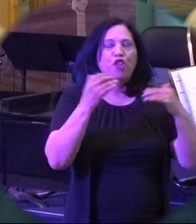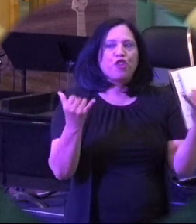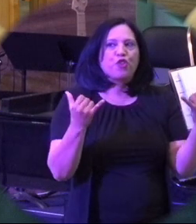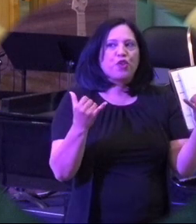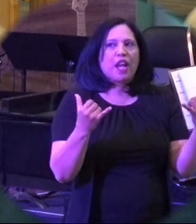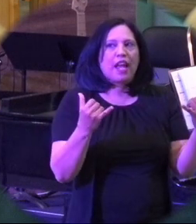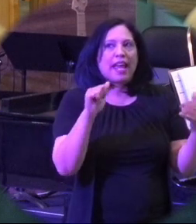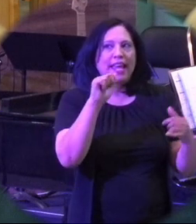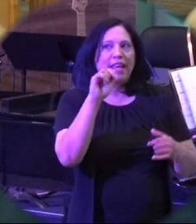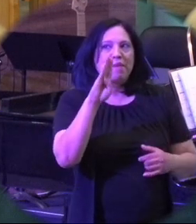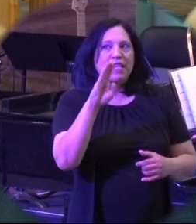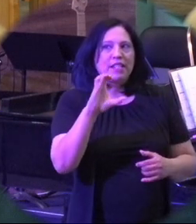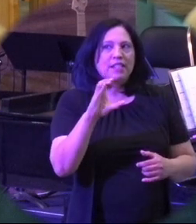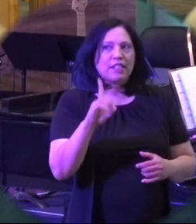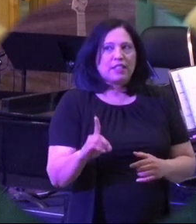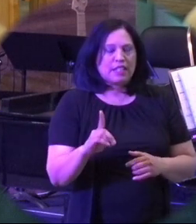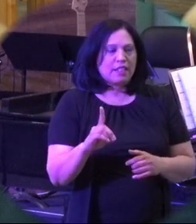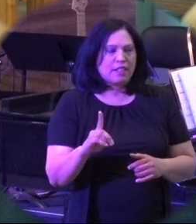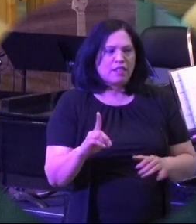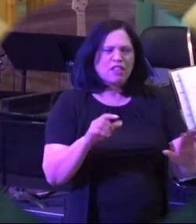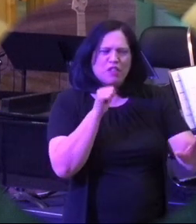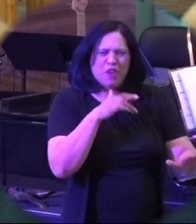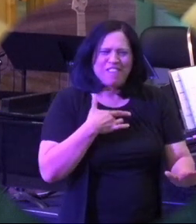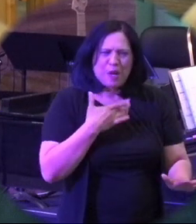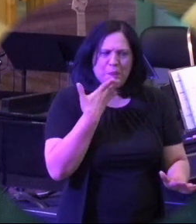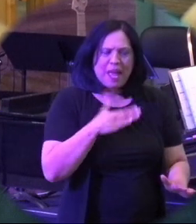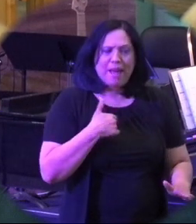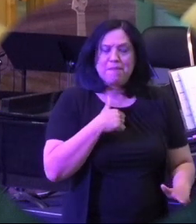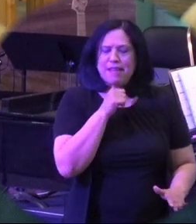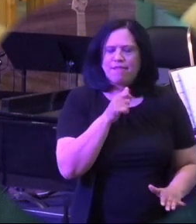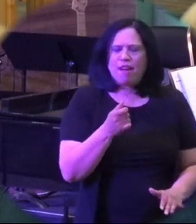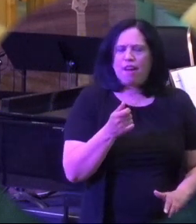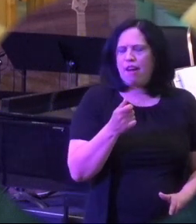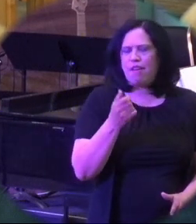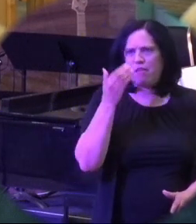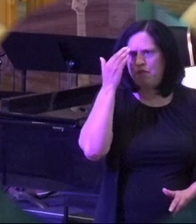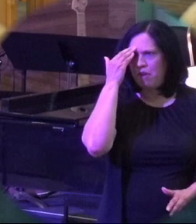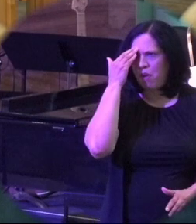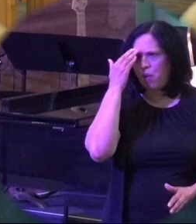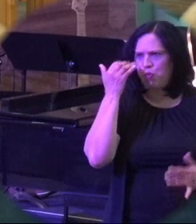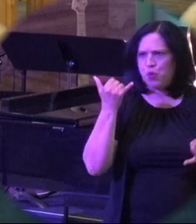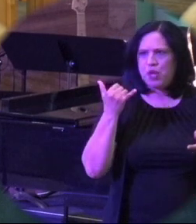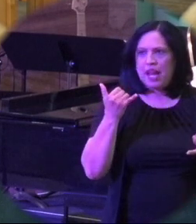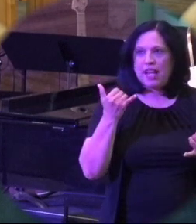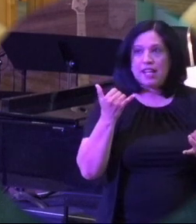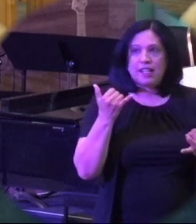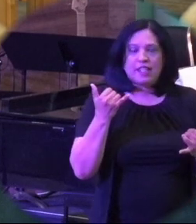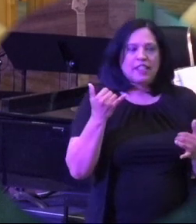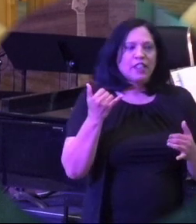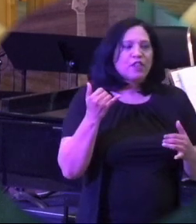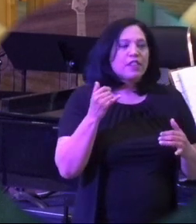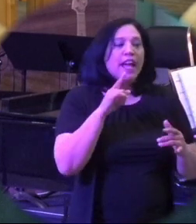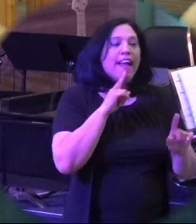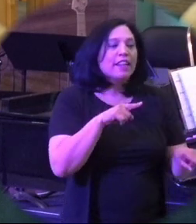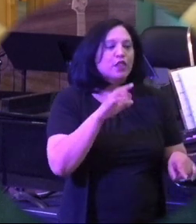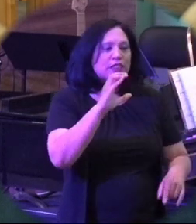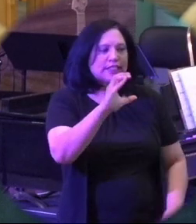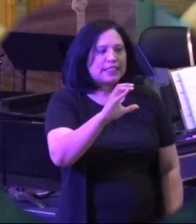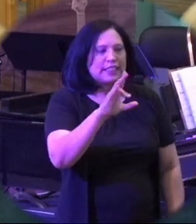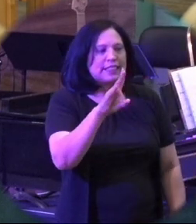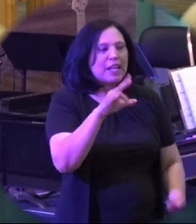And don't feel bad, I didn't know until I looked it up. The answer is letter C, 7,300